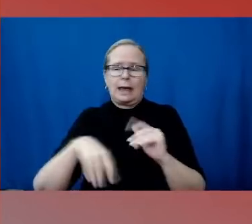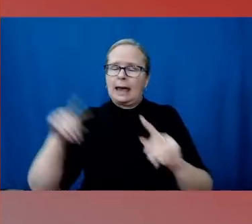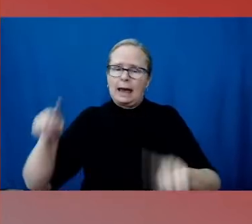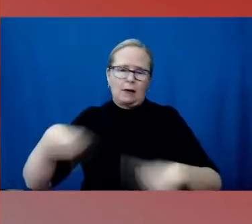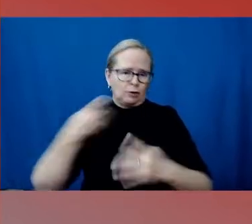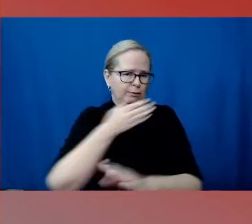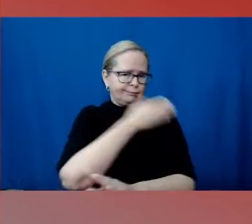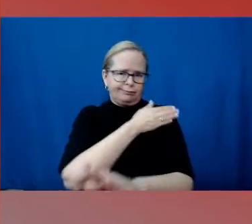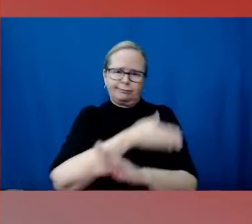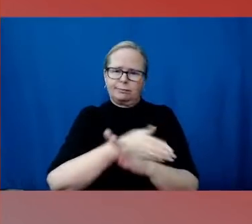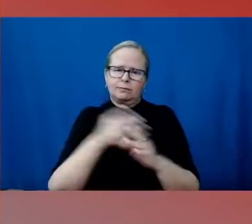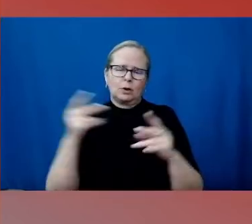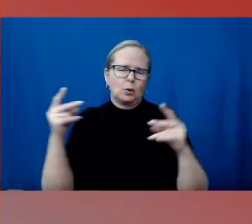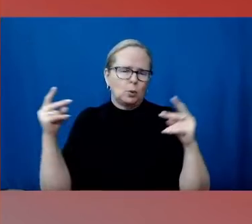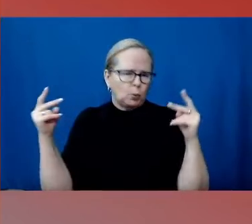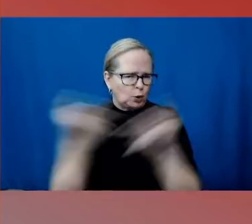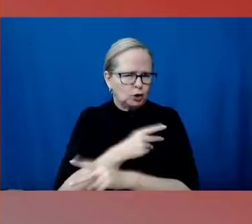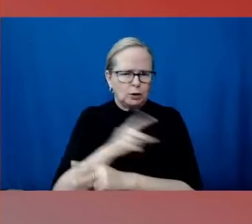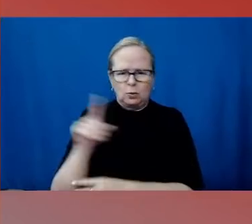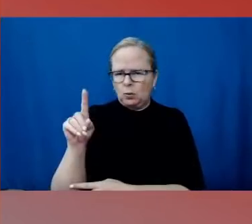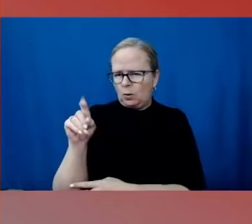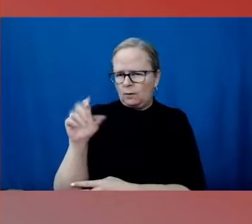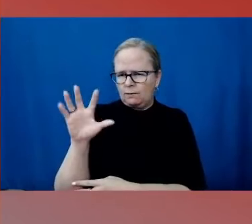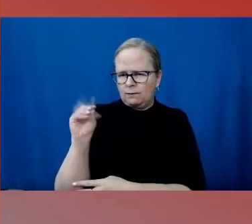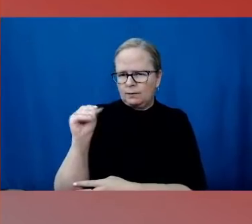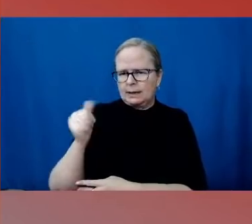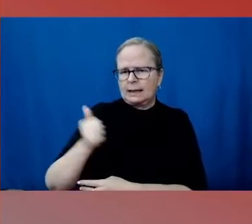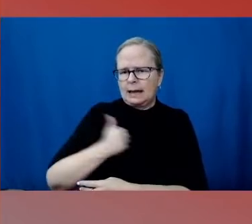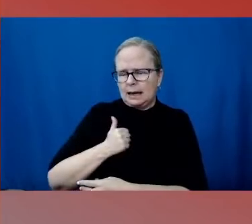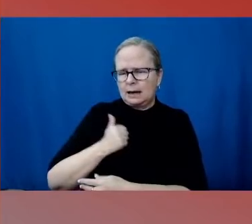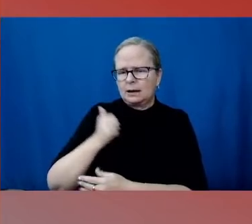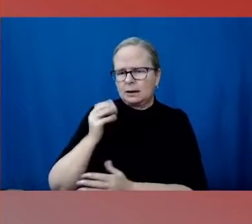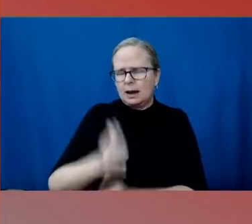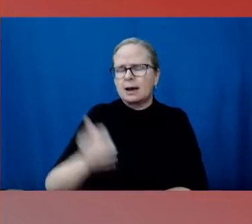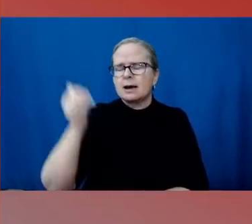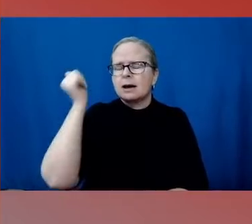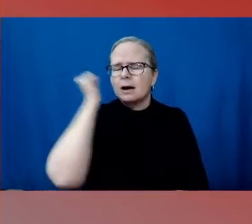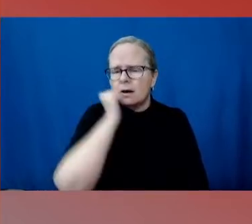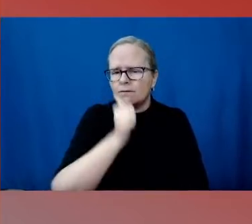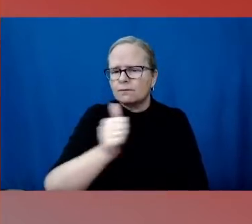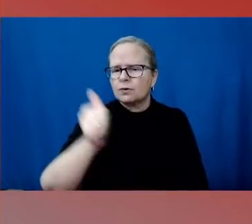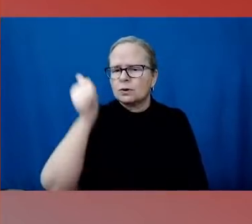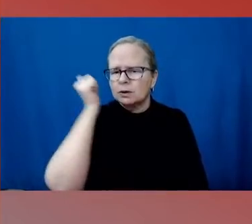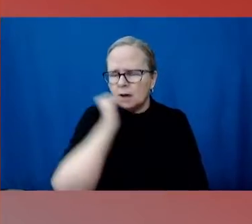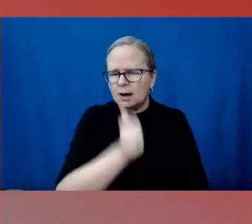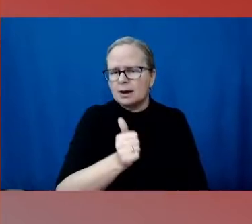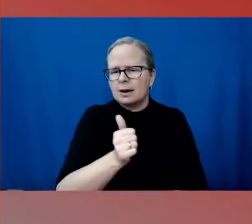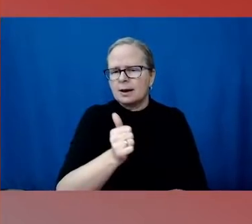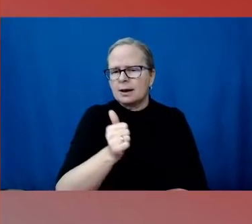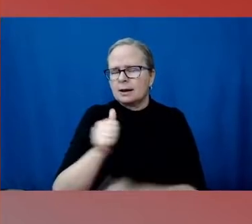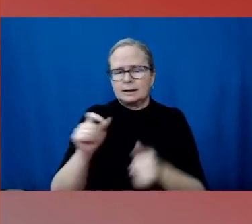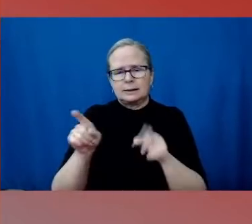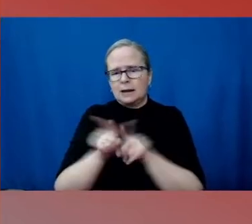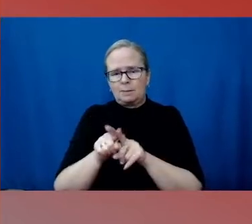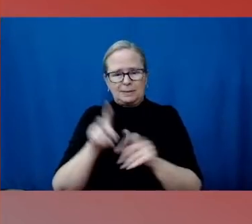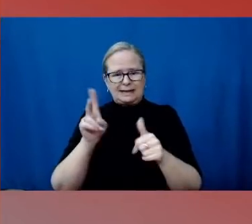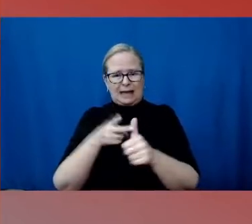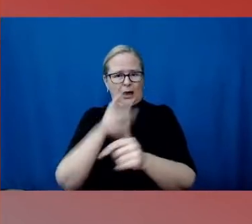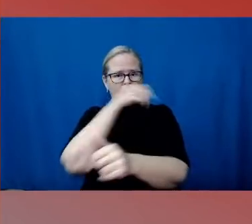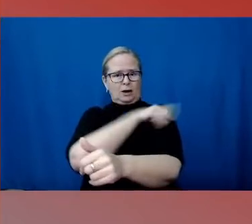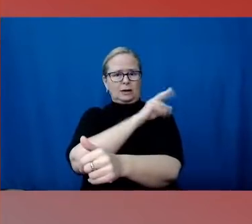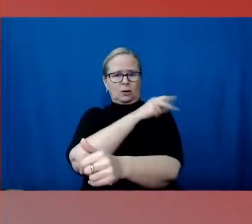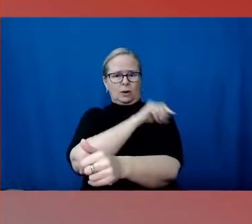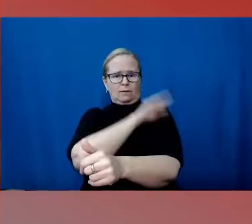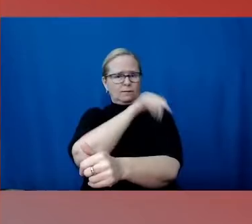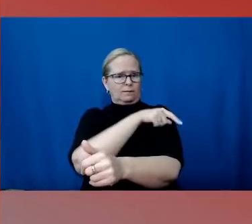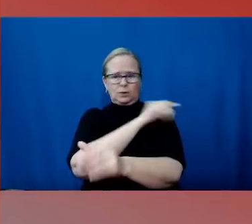kills now more than 150 Canadians every day. So it kills as many people as it did during the second wave, when